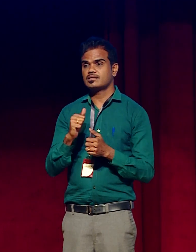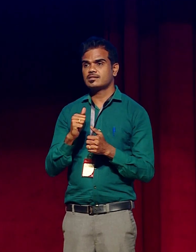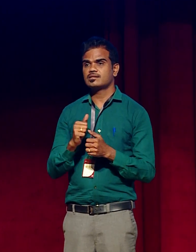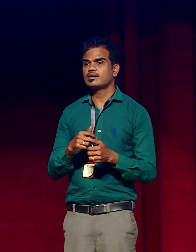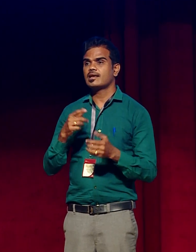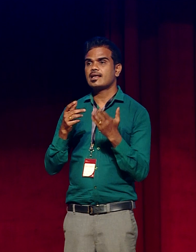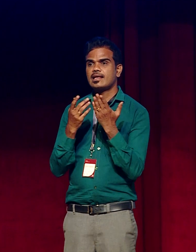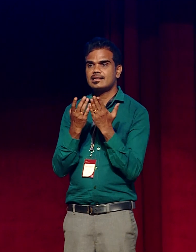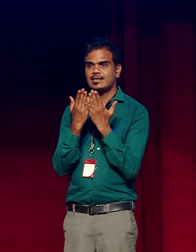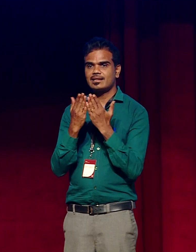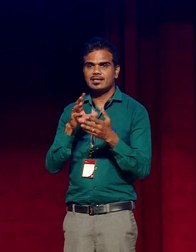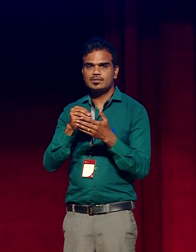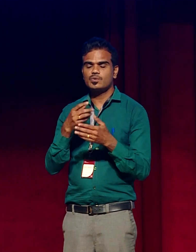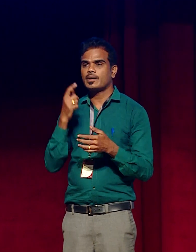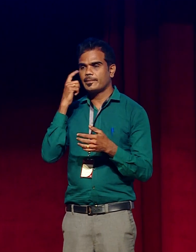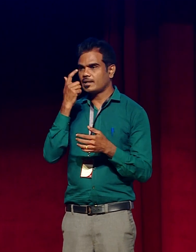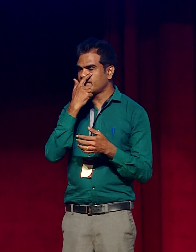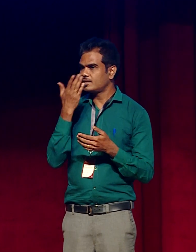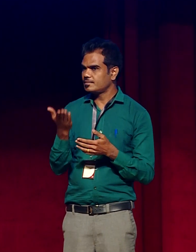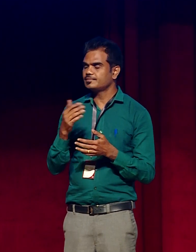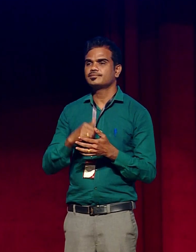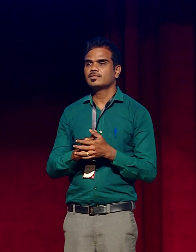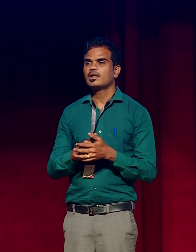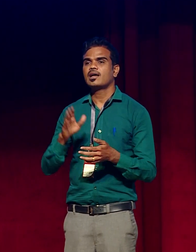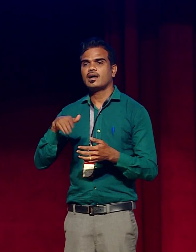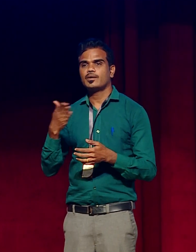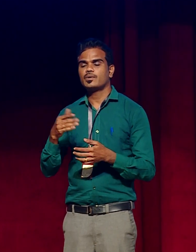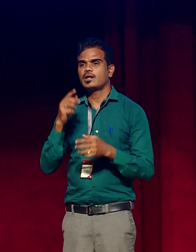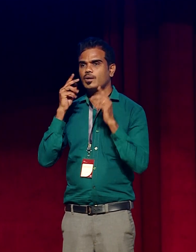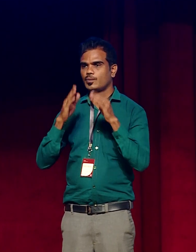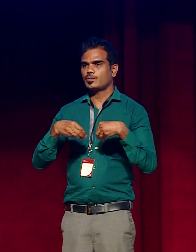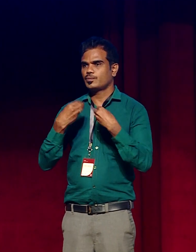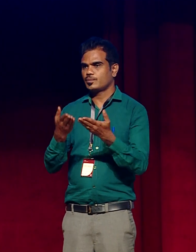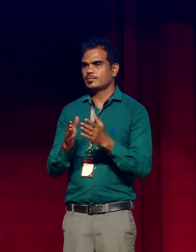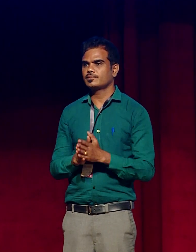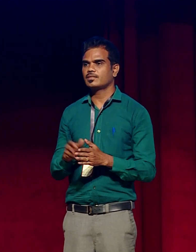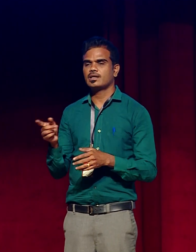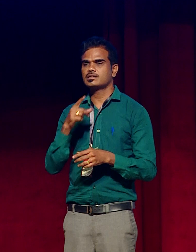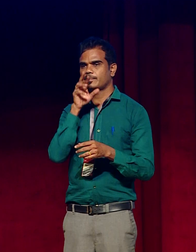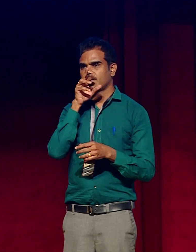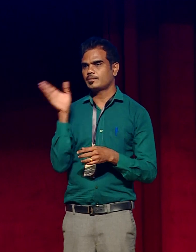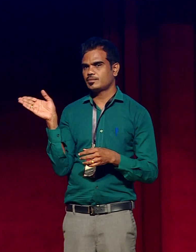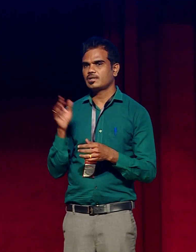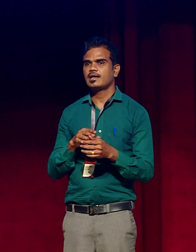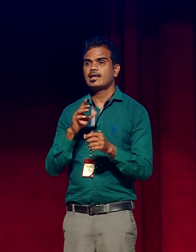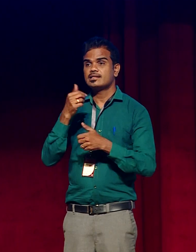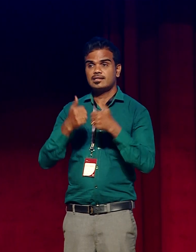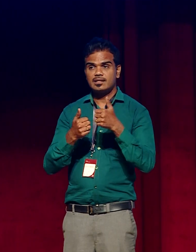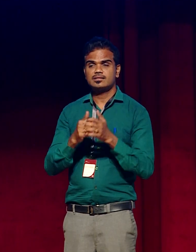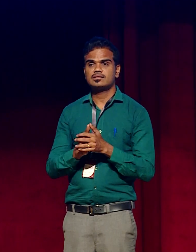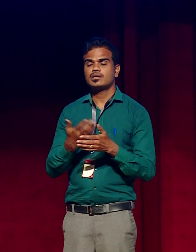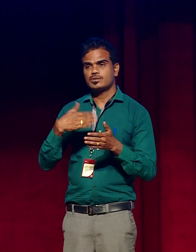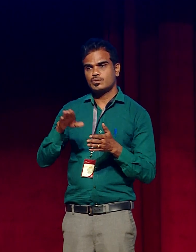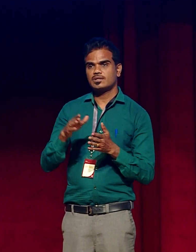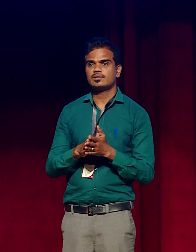STEM education for people with visual impairments, and I look forward to hearing him speak about the challenges so